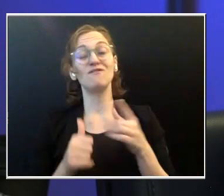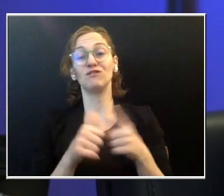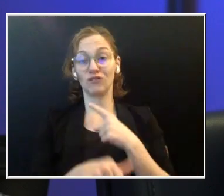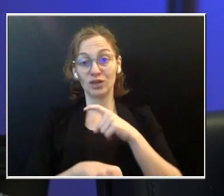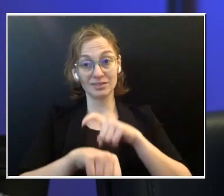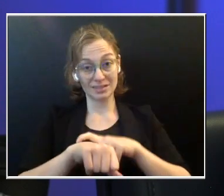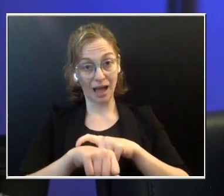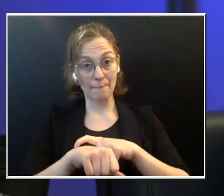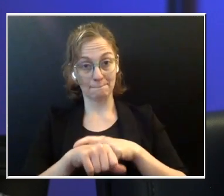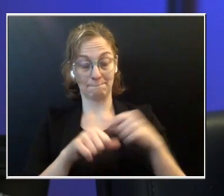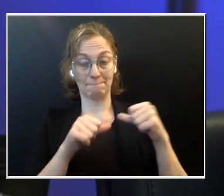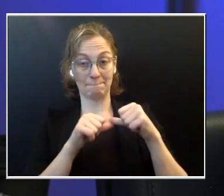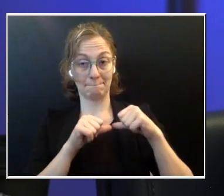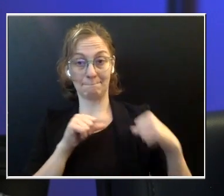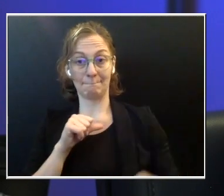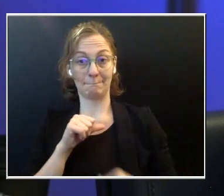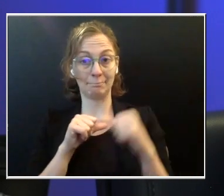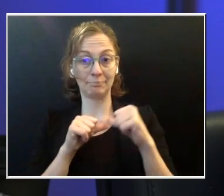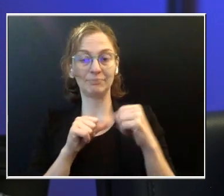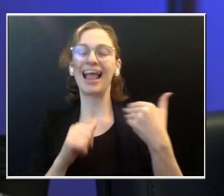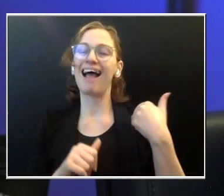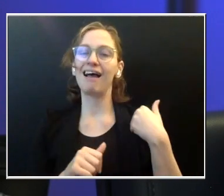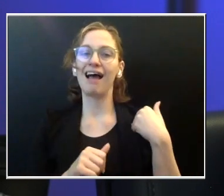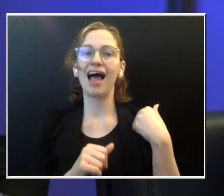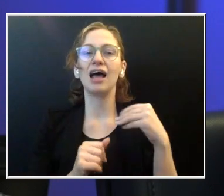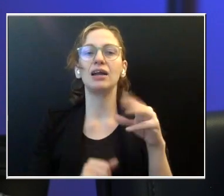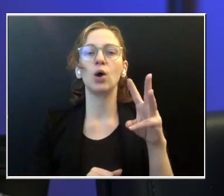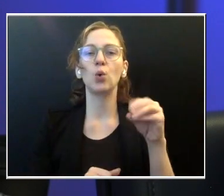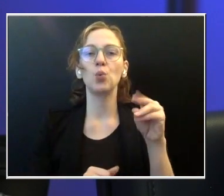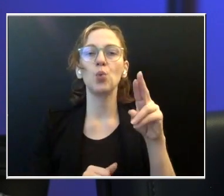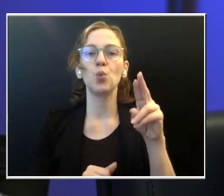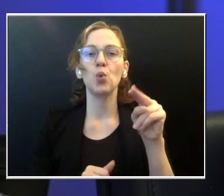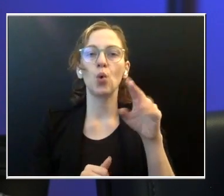the wound was so large that that was what was required to